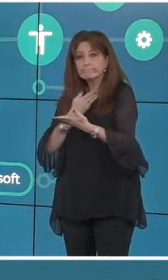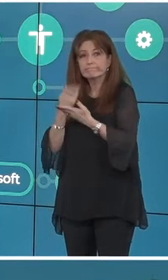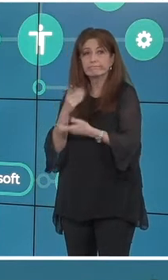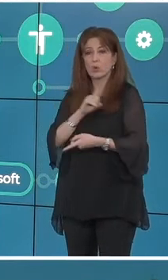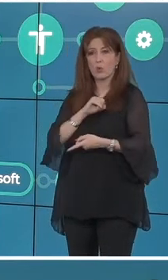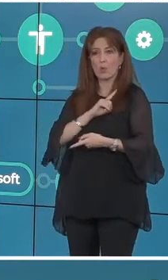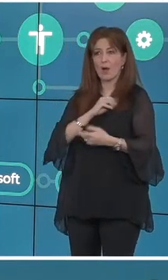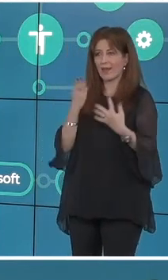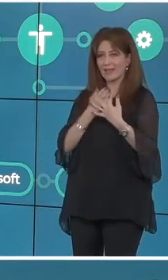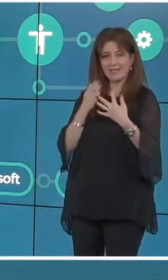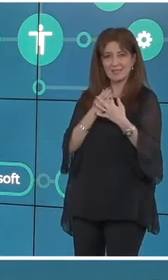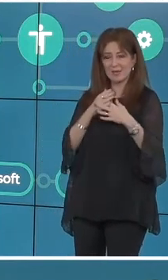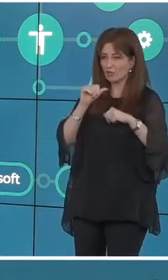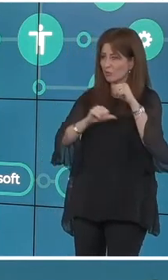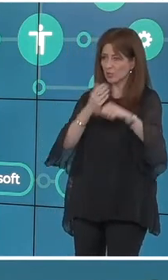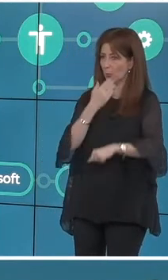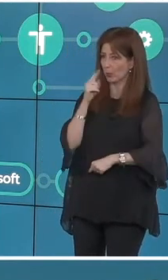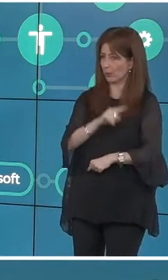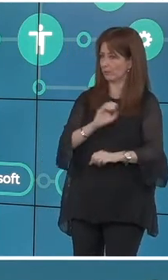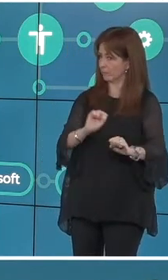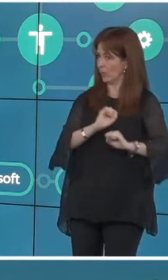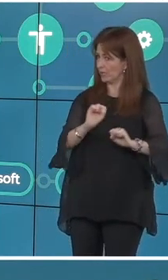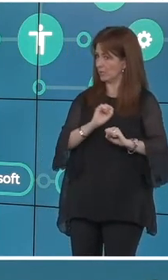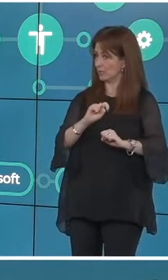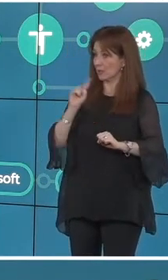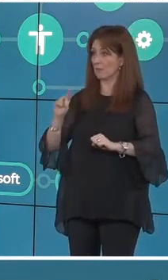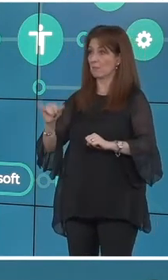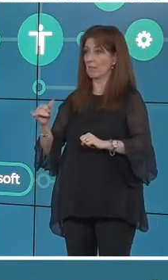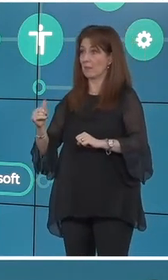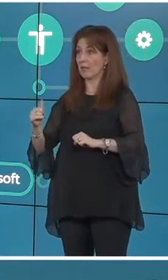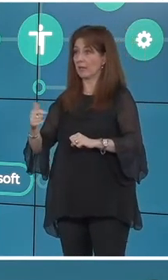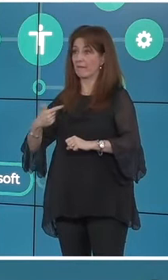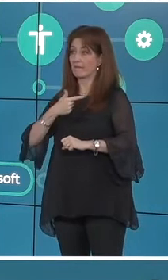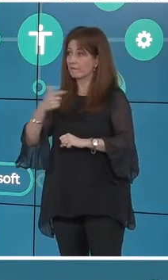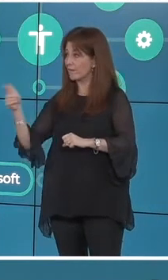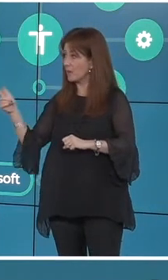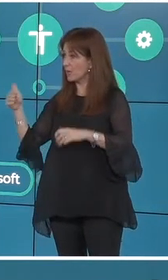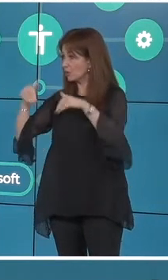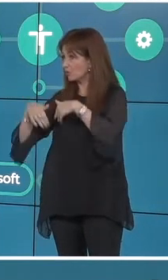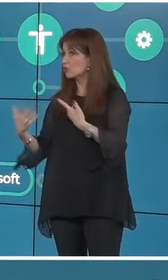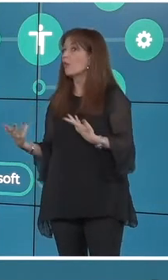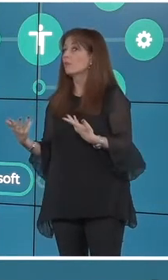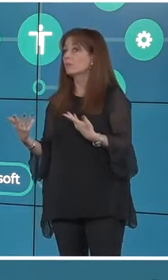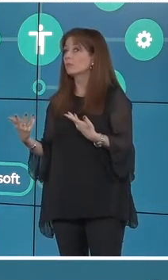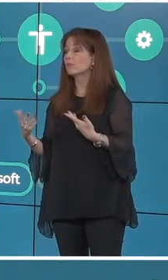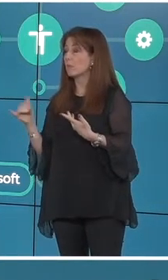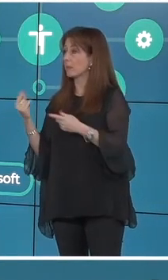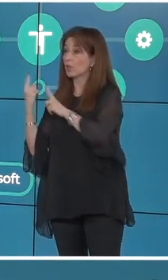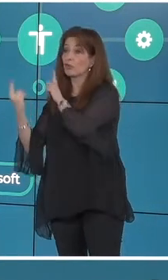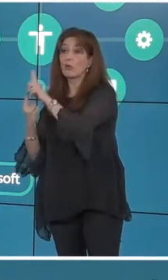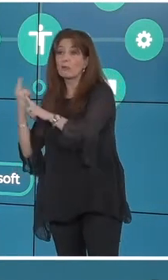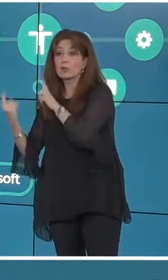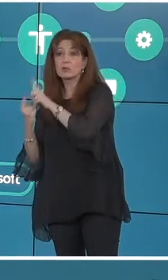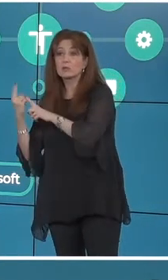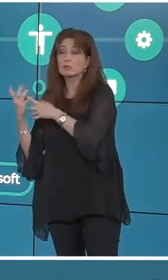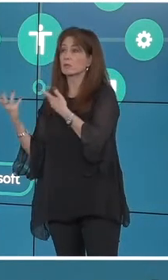aren't having an accessibility strategy yet, to filling up a retail store, to coming to a conference or filling